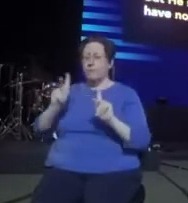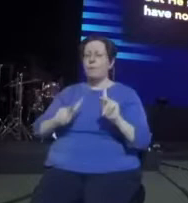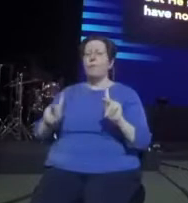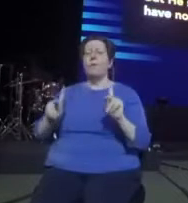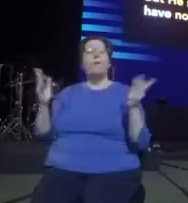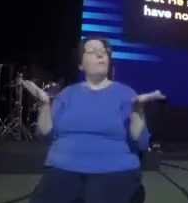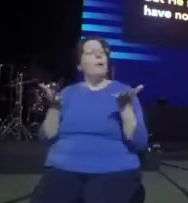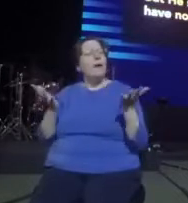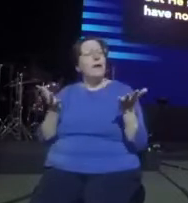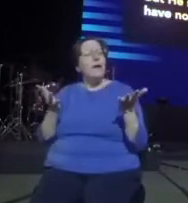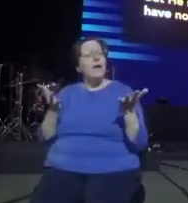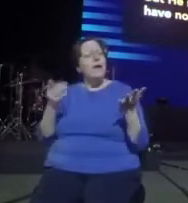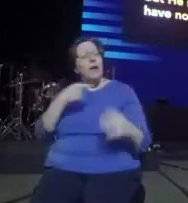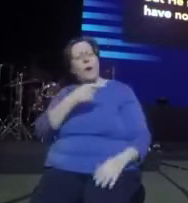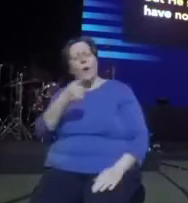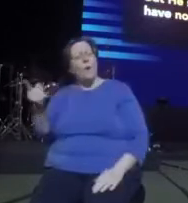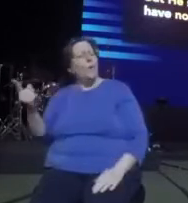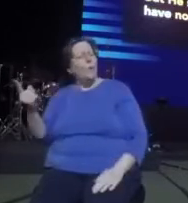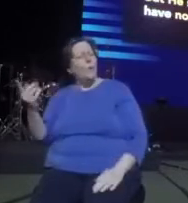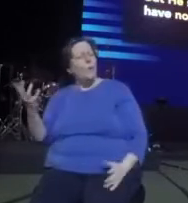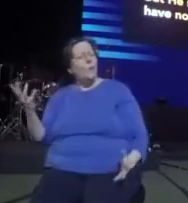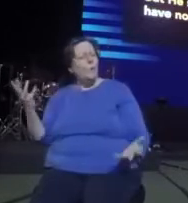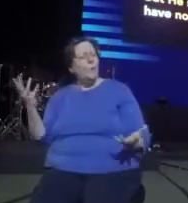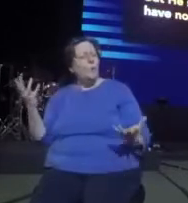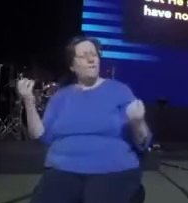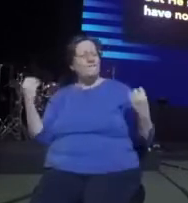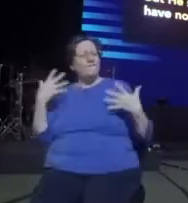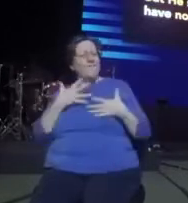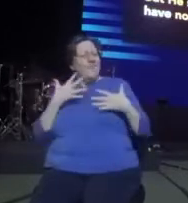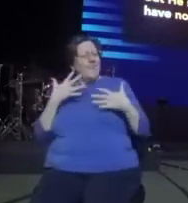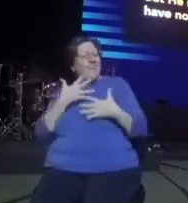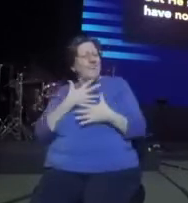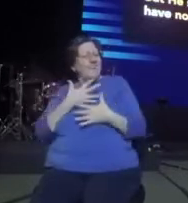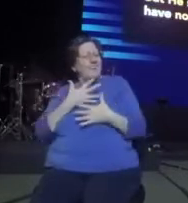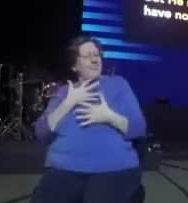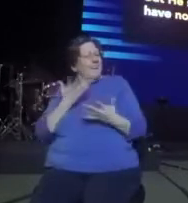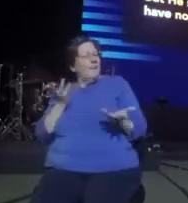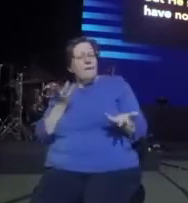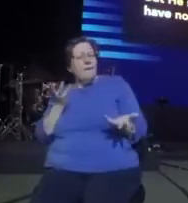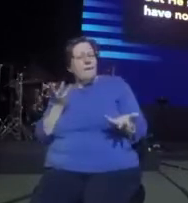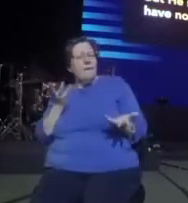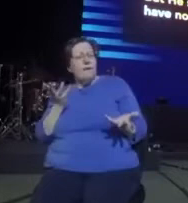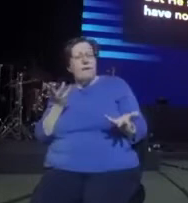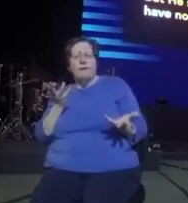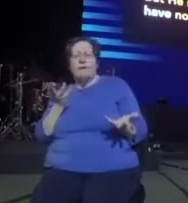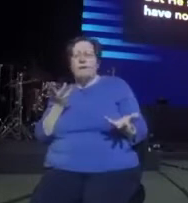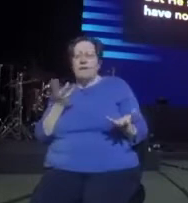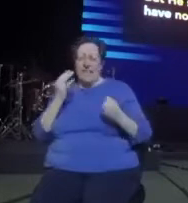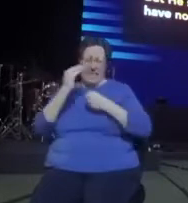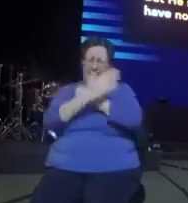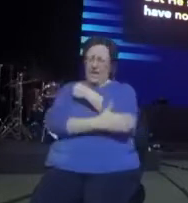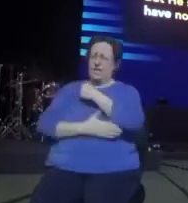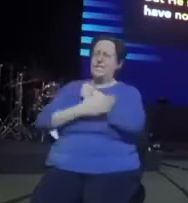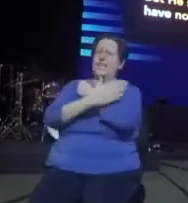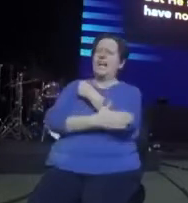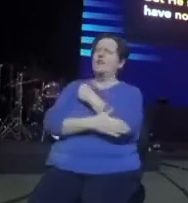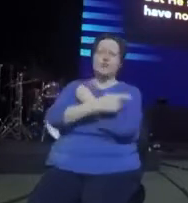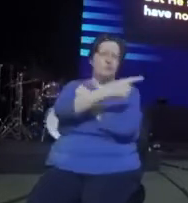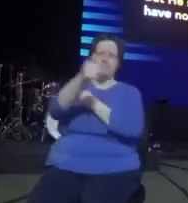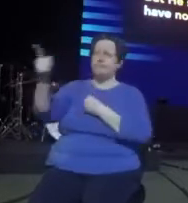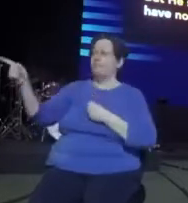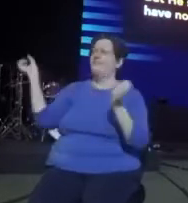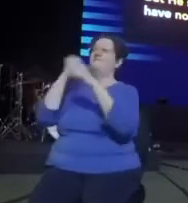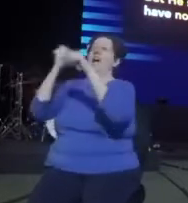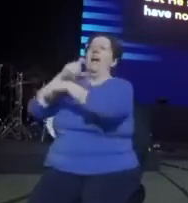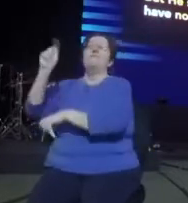why are you so fearful? Here's this whole country grabbing every piece of toilet